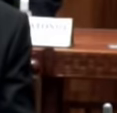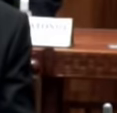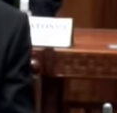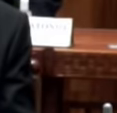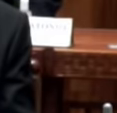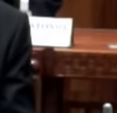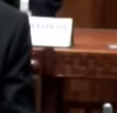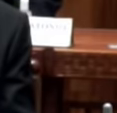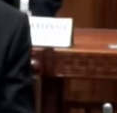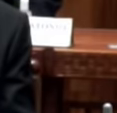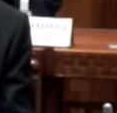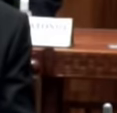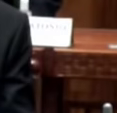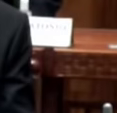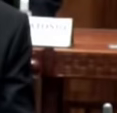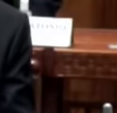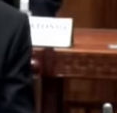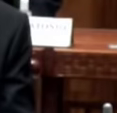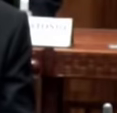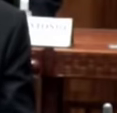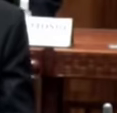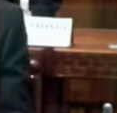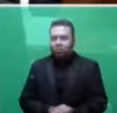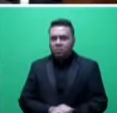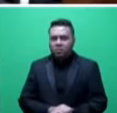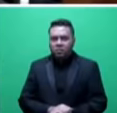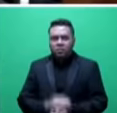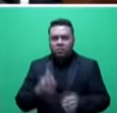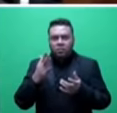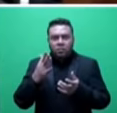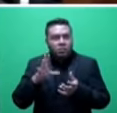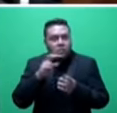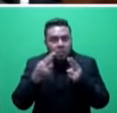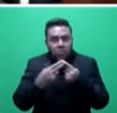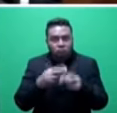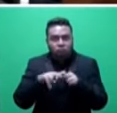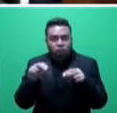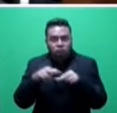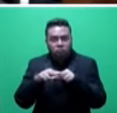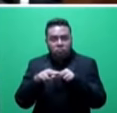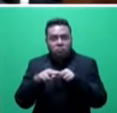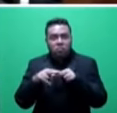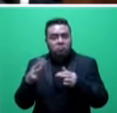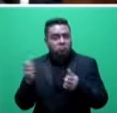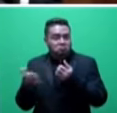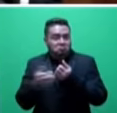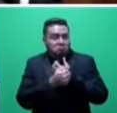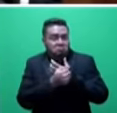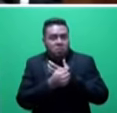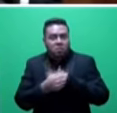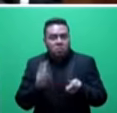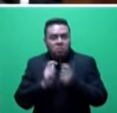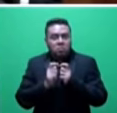virus. Families in Fiji are safe, and our record on testing ranks ahead of the rest of the world, right